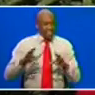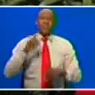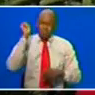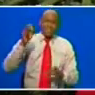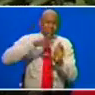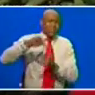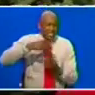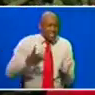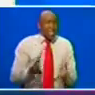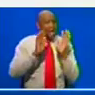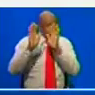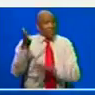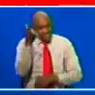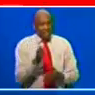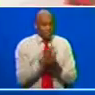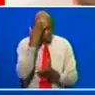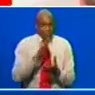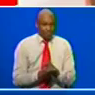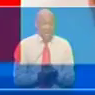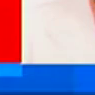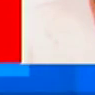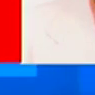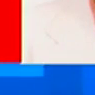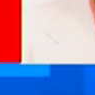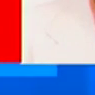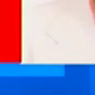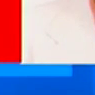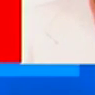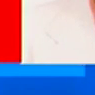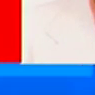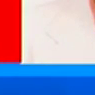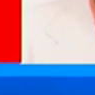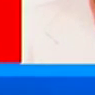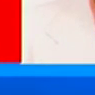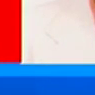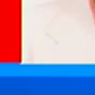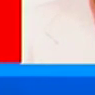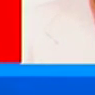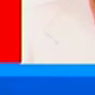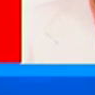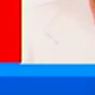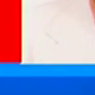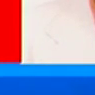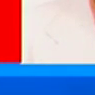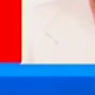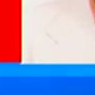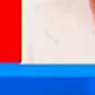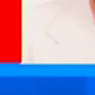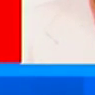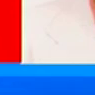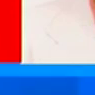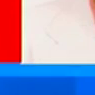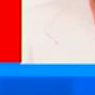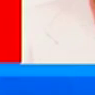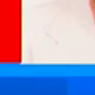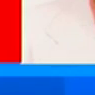us in the campaign trail. The current Nyali Member of Parliament, Hezron Awiti Bolo, a Belgium-trained logistic manager, is also